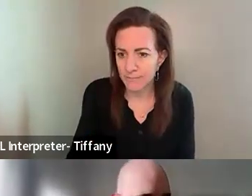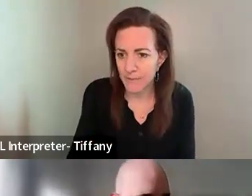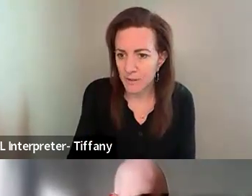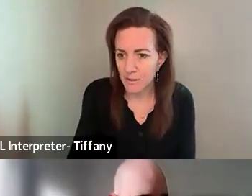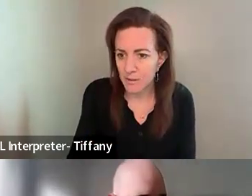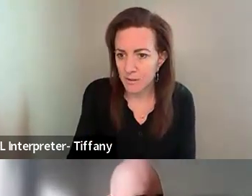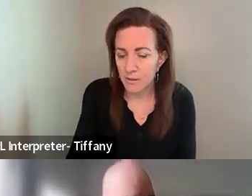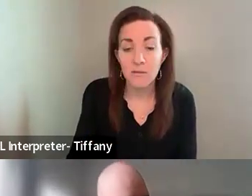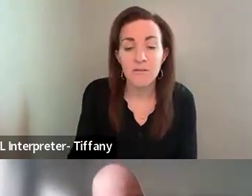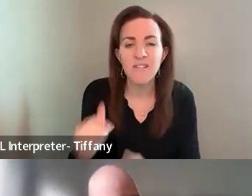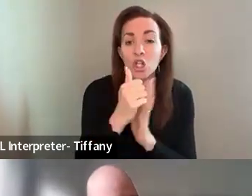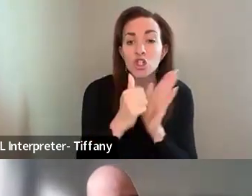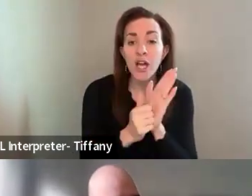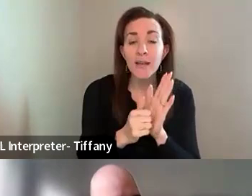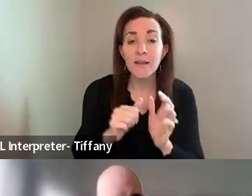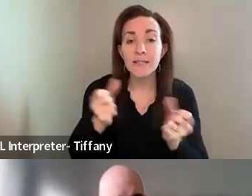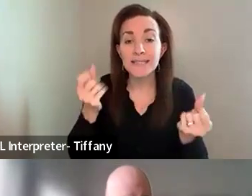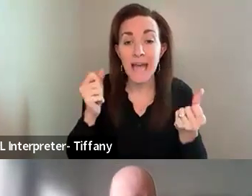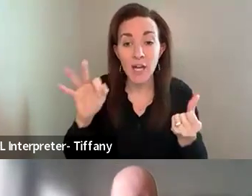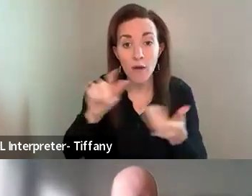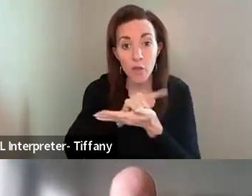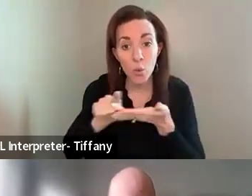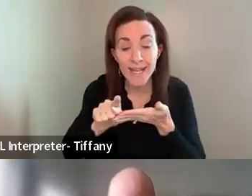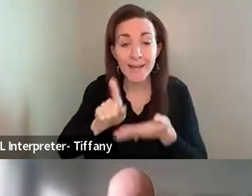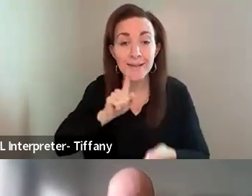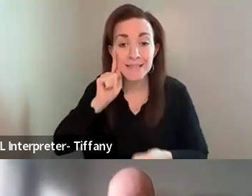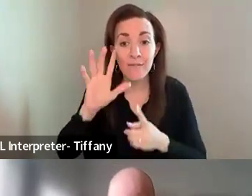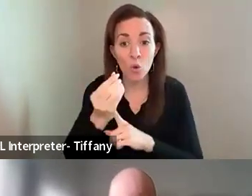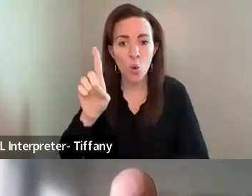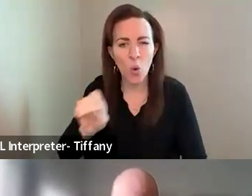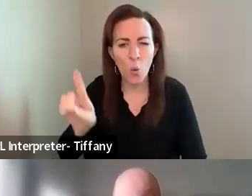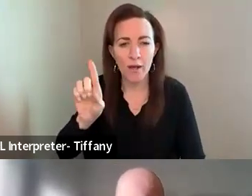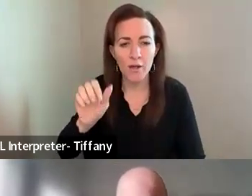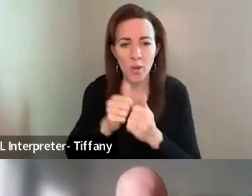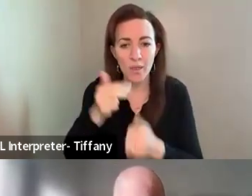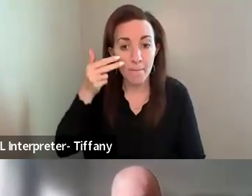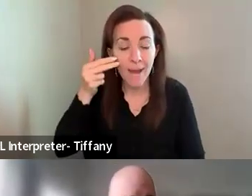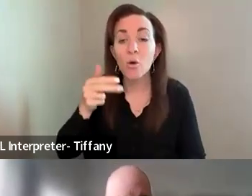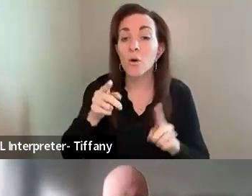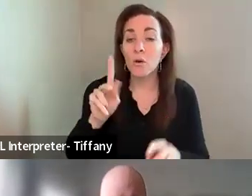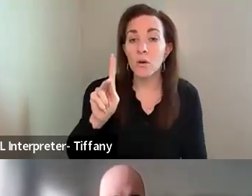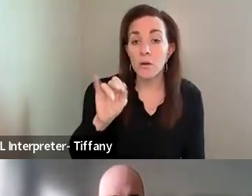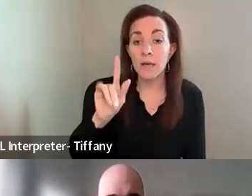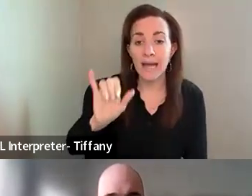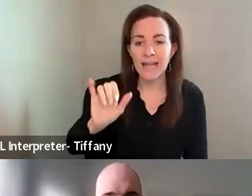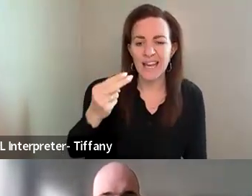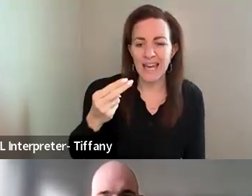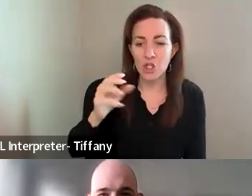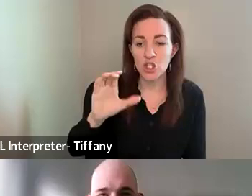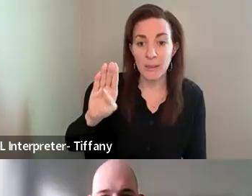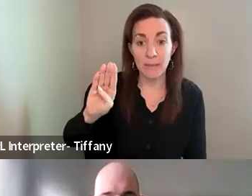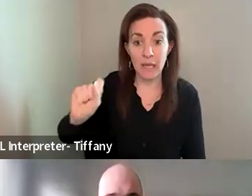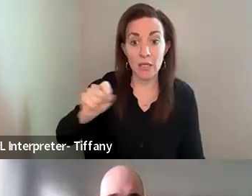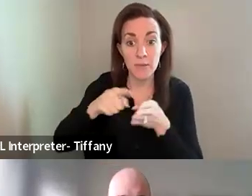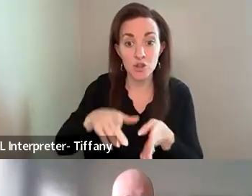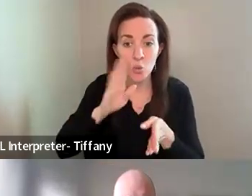have our Sign of the Week in Deaf Culture 101 with Michael Mercado. Kylie, our HCBS specialist, is going to help do some introductions